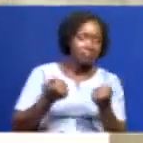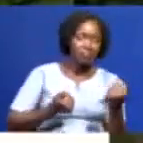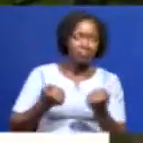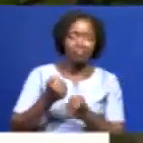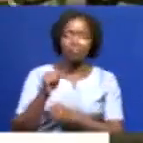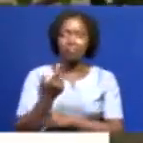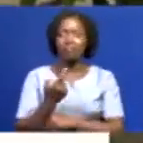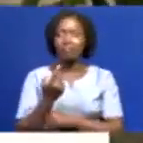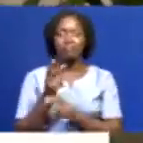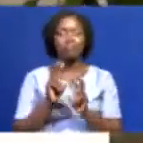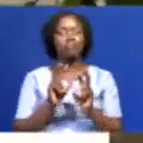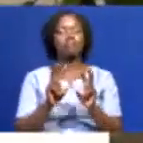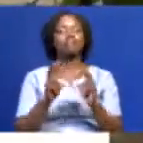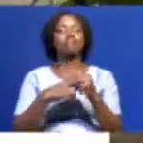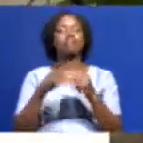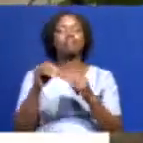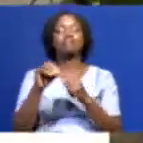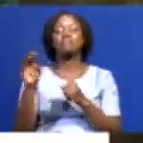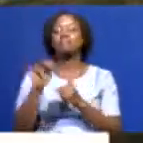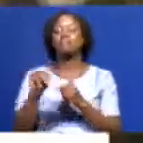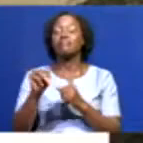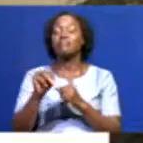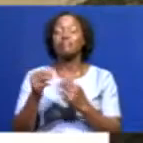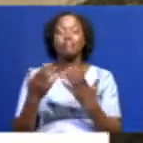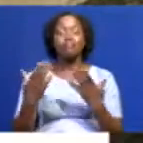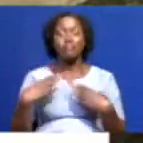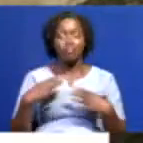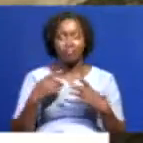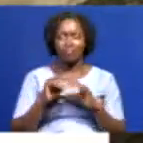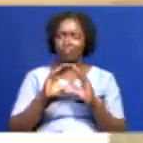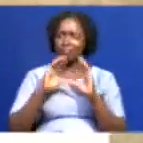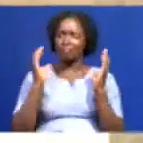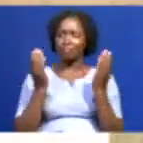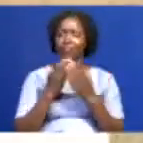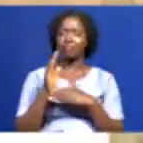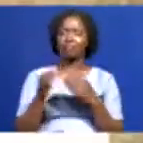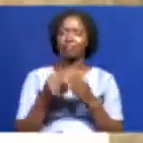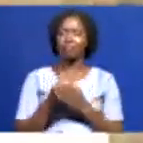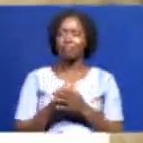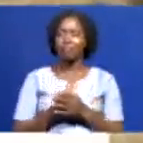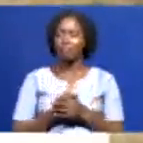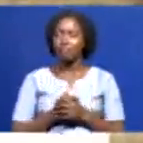that was watched by 70 million fans from around the world.